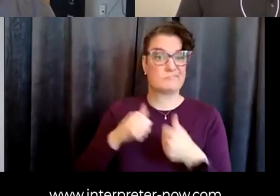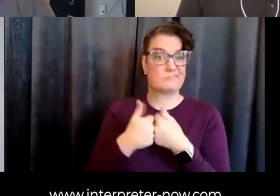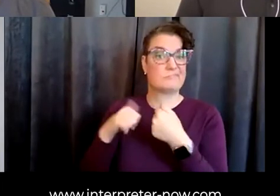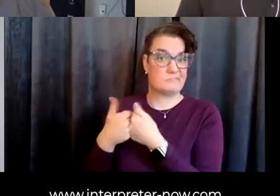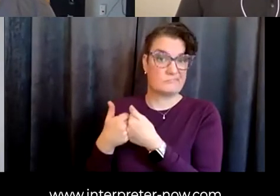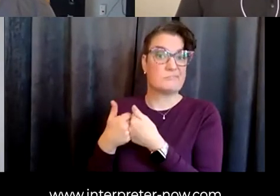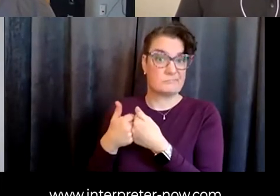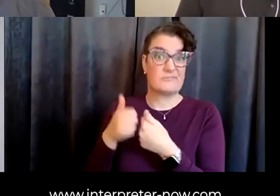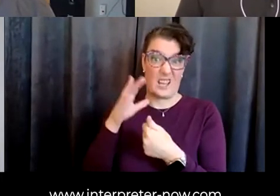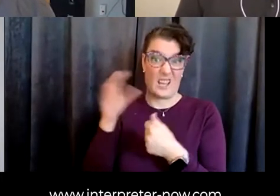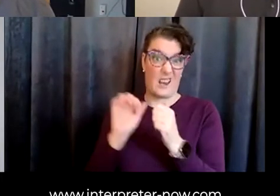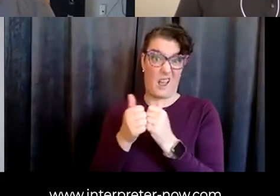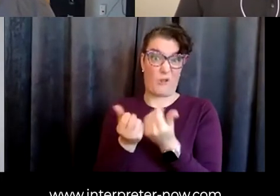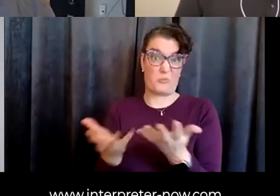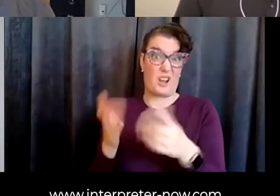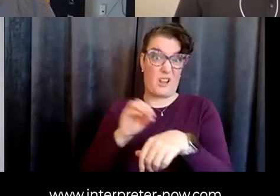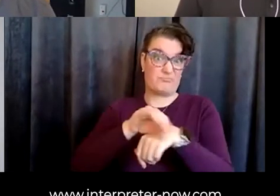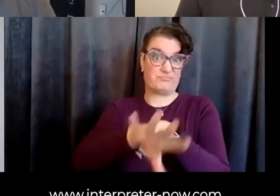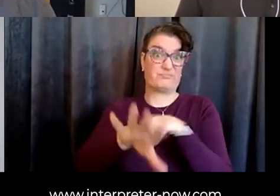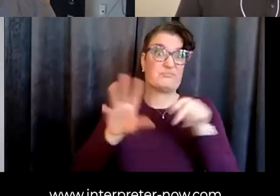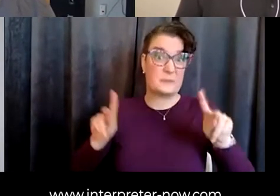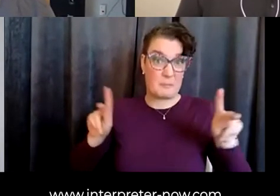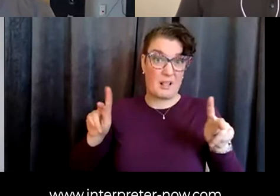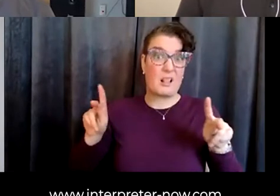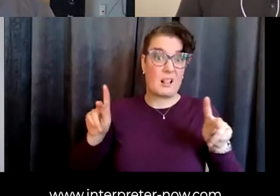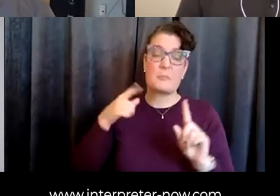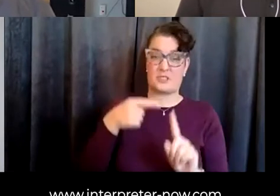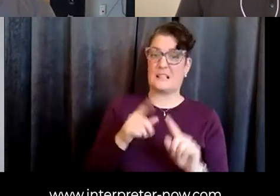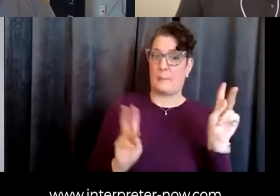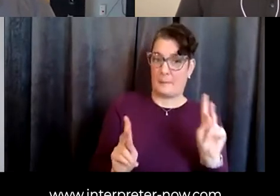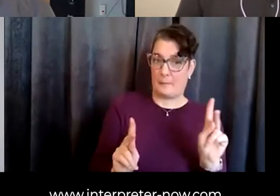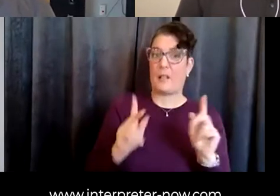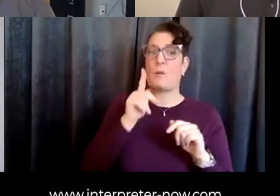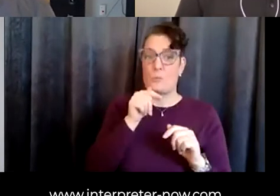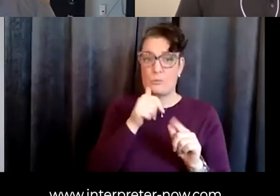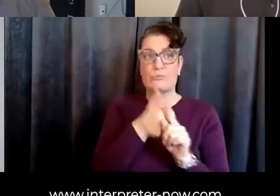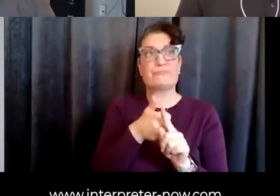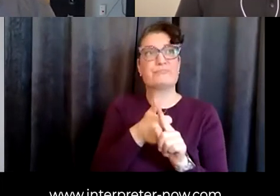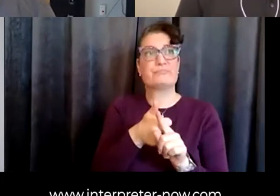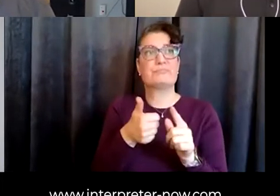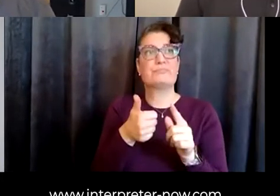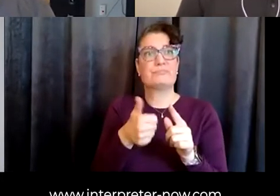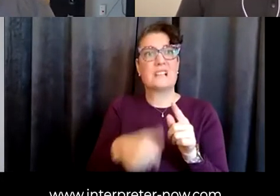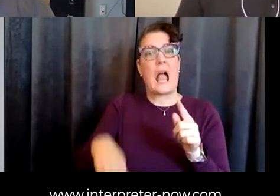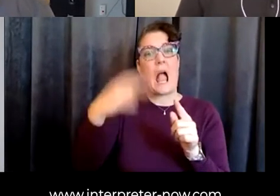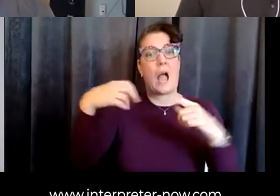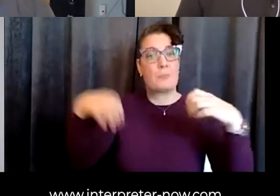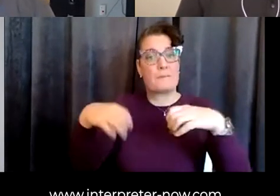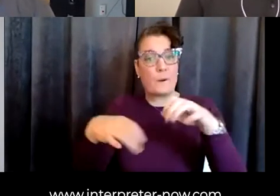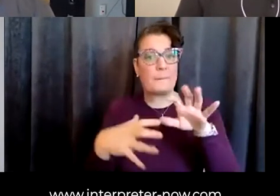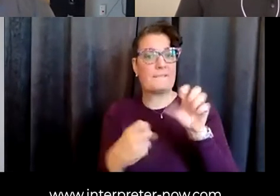well as the implications of burnout, particularly on people, and particularly for people who are in high-performing or